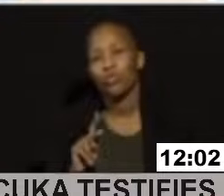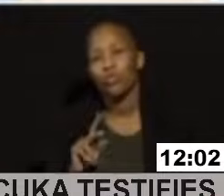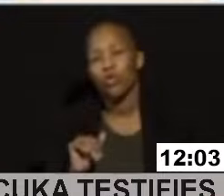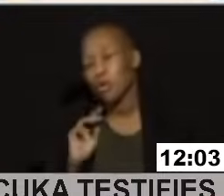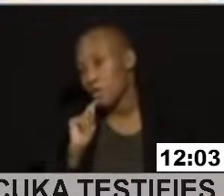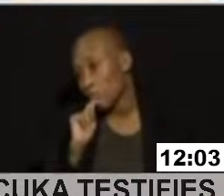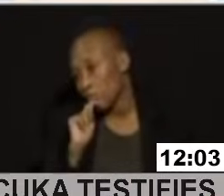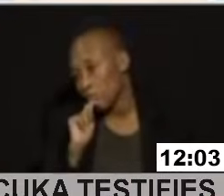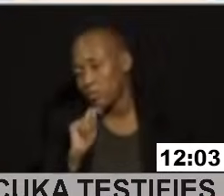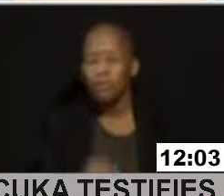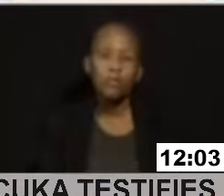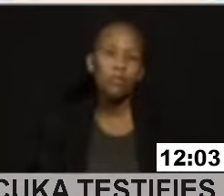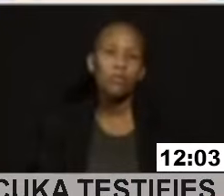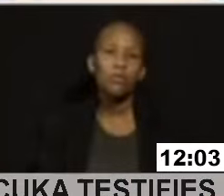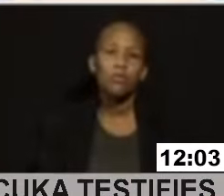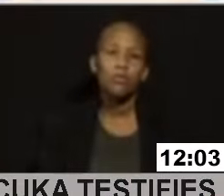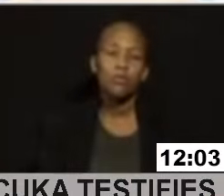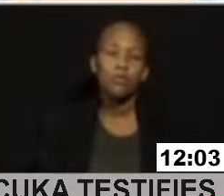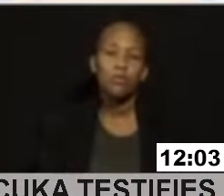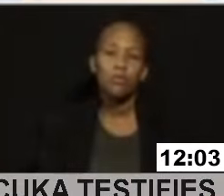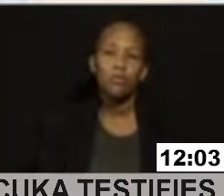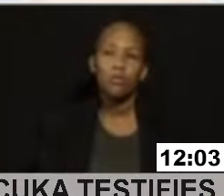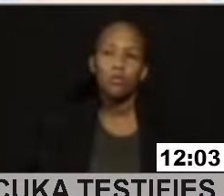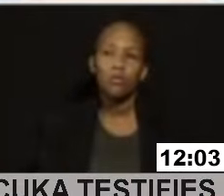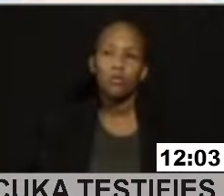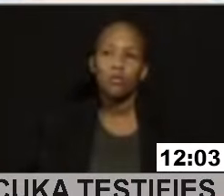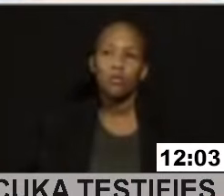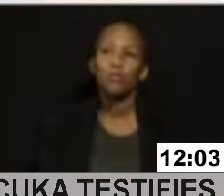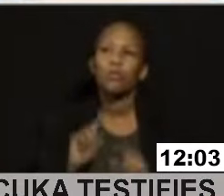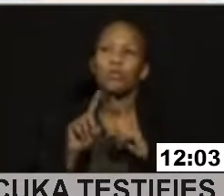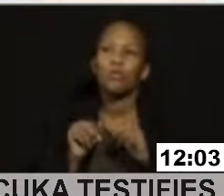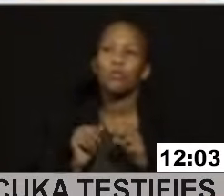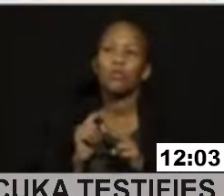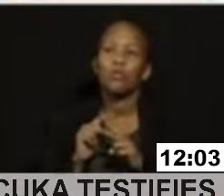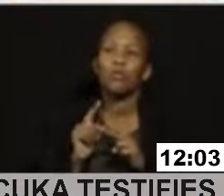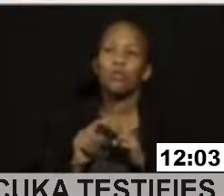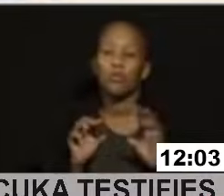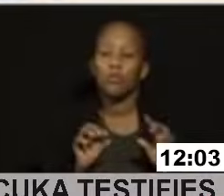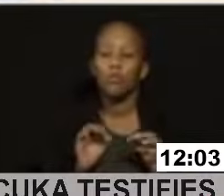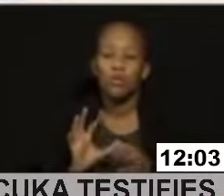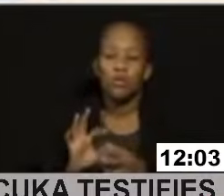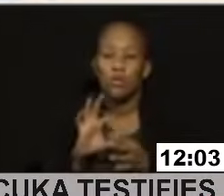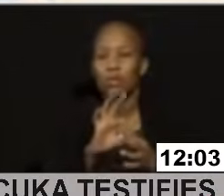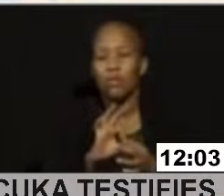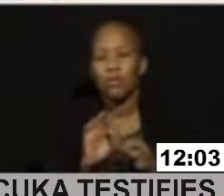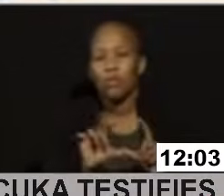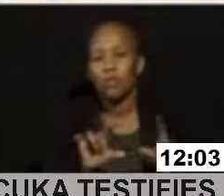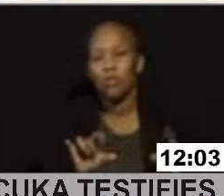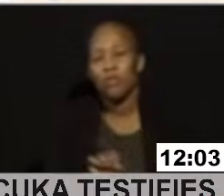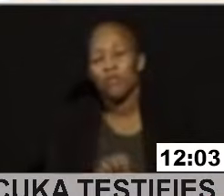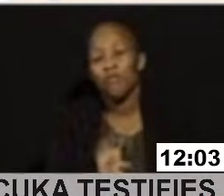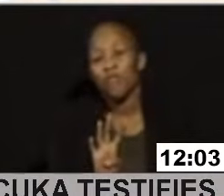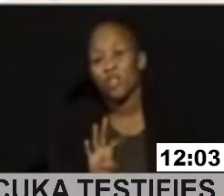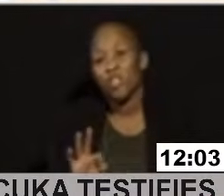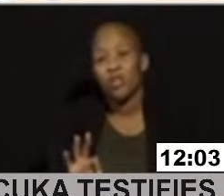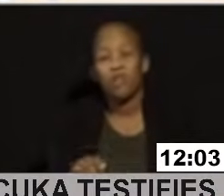Mine is about just 2 questions relating to paragraph 43 of your affidavit.